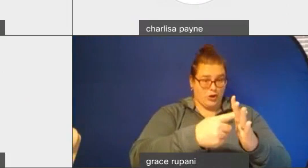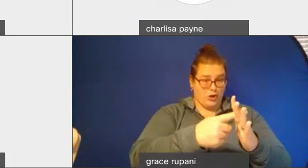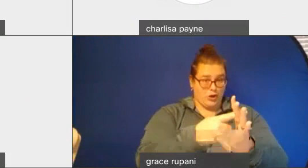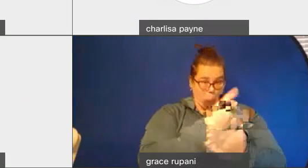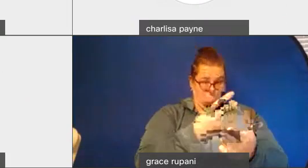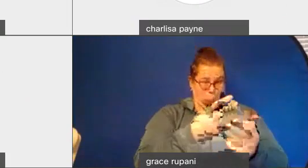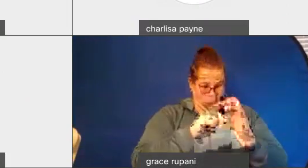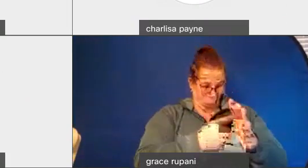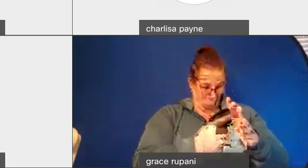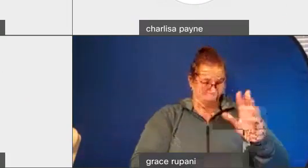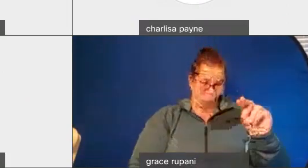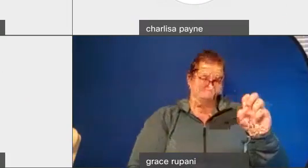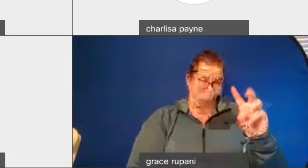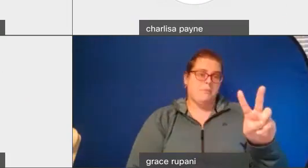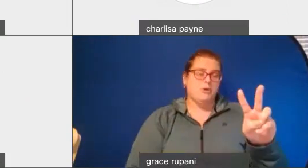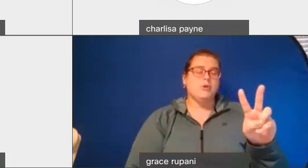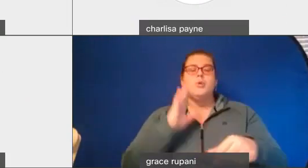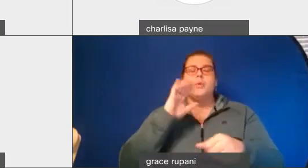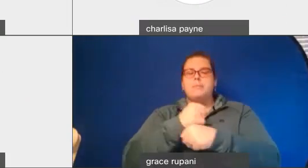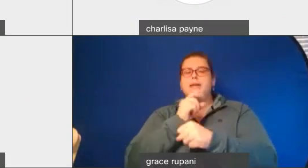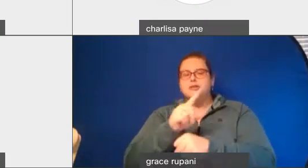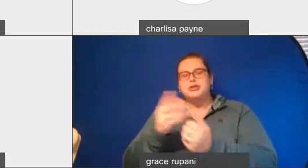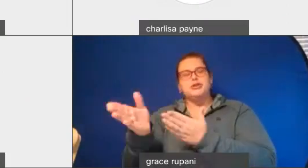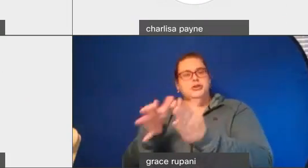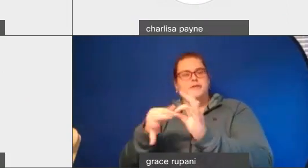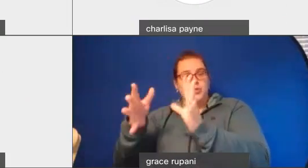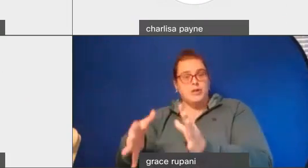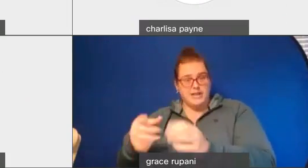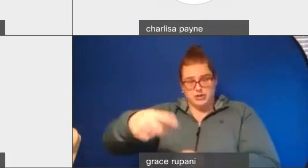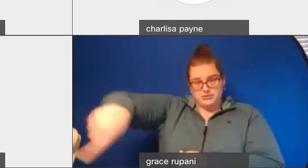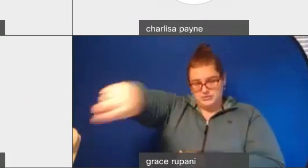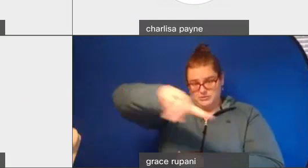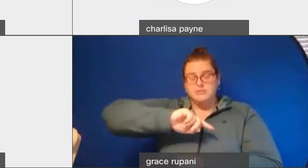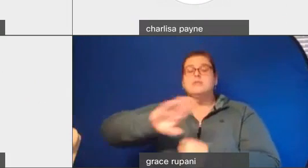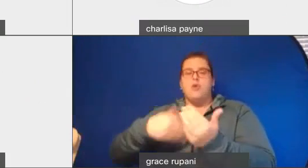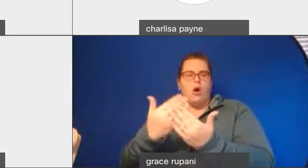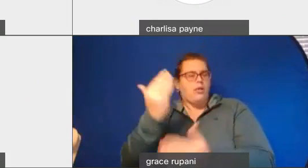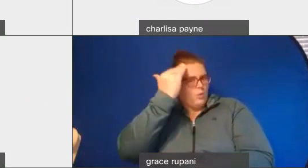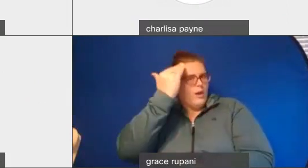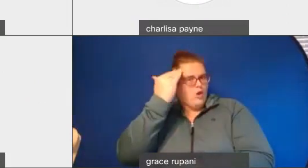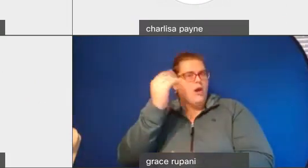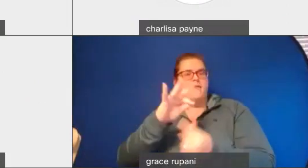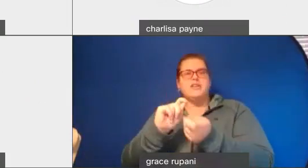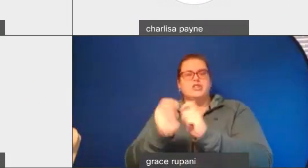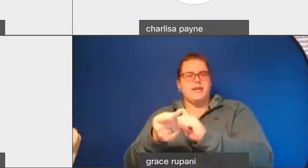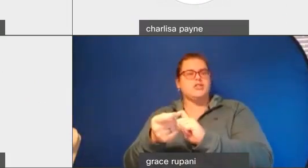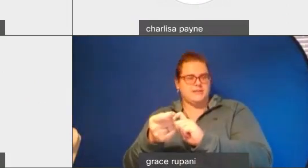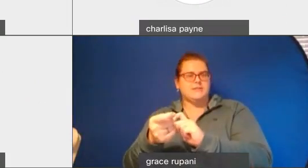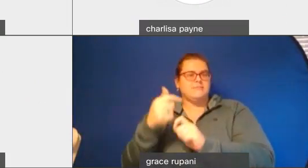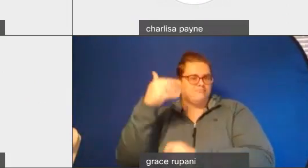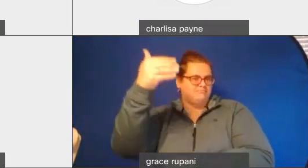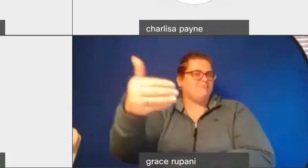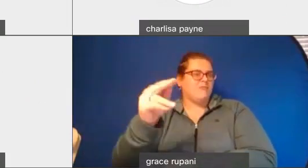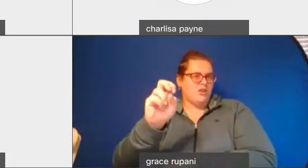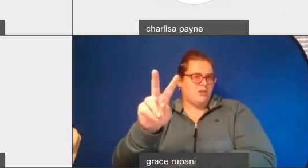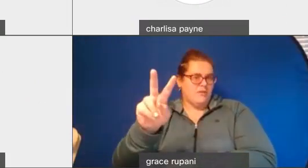coordinators are aware of the changes that exist. There's a number of changes, including the implementation of the IFS waiver. So